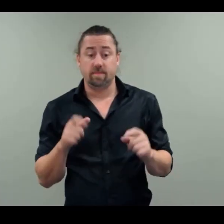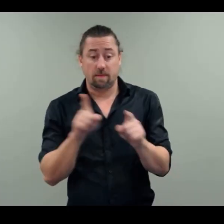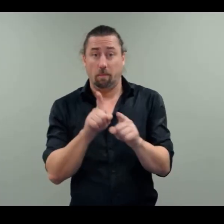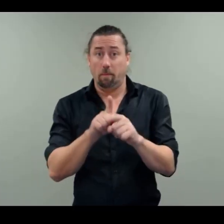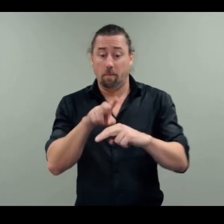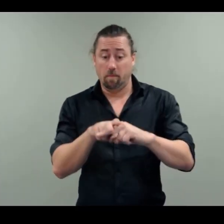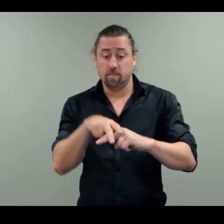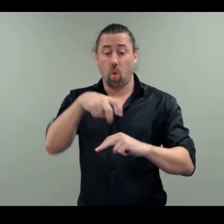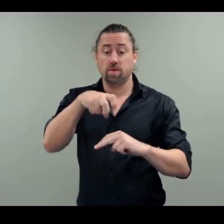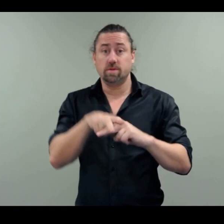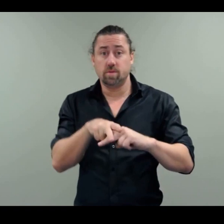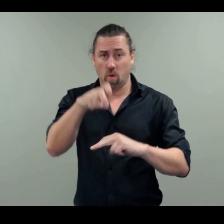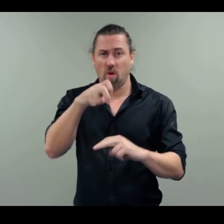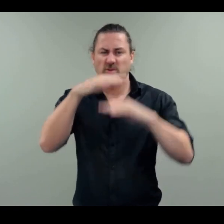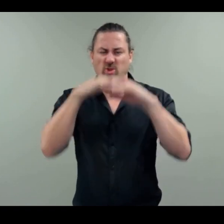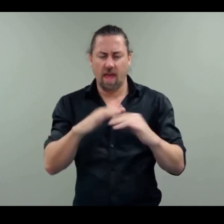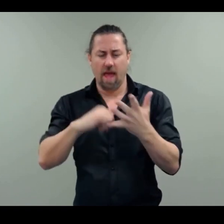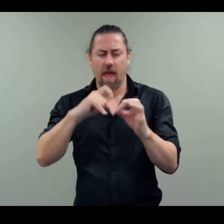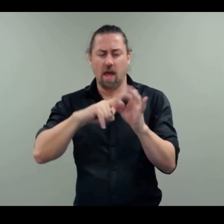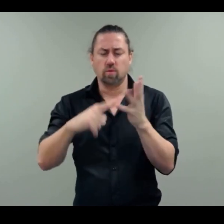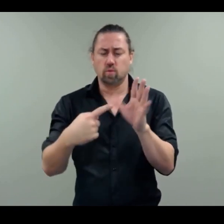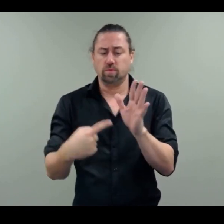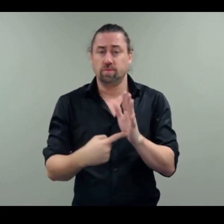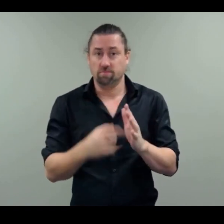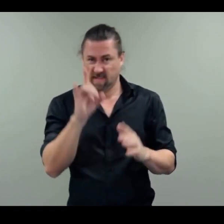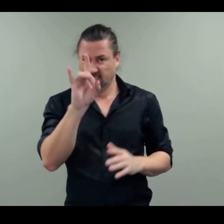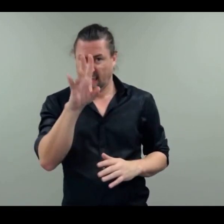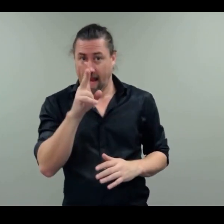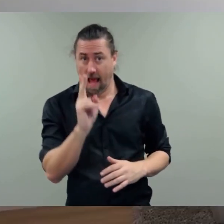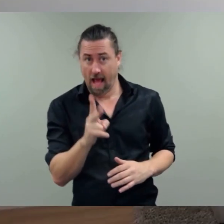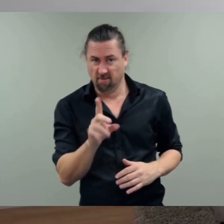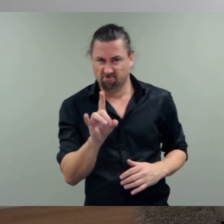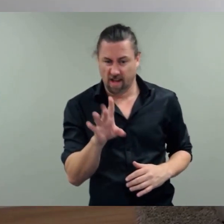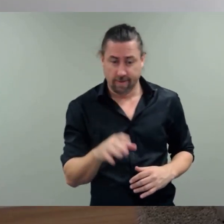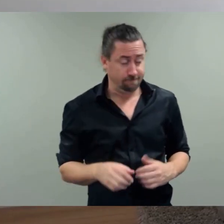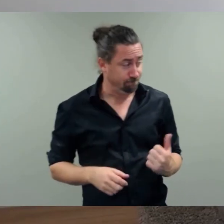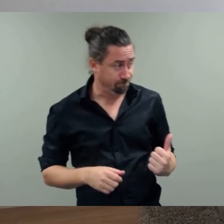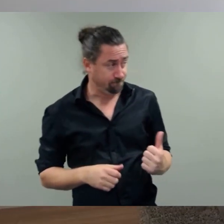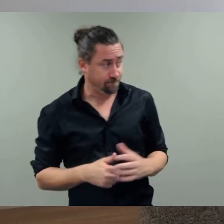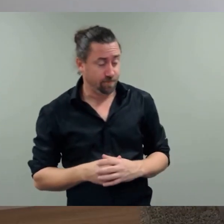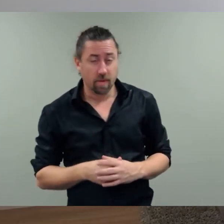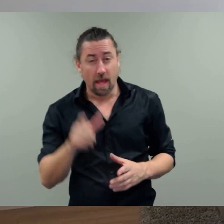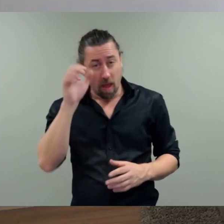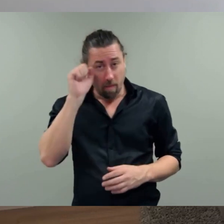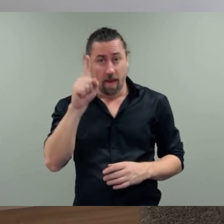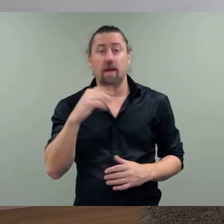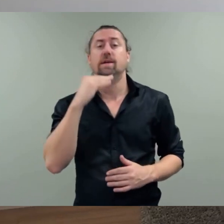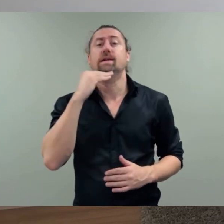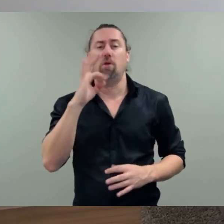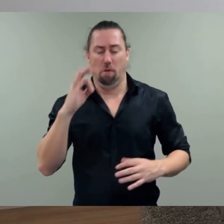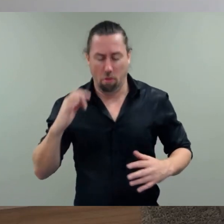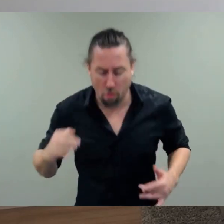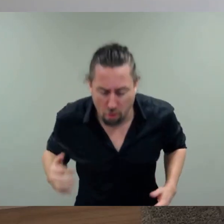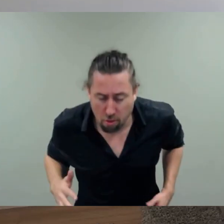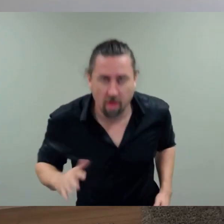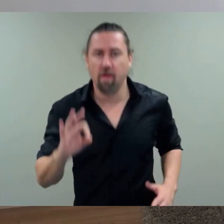We're going to perform the chair squat exercise another 10 times. Let's go. Remember, you want to try and